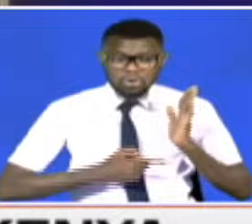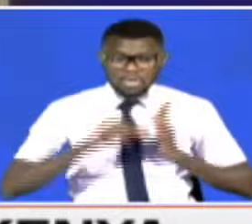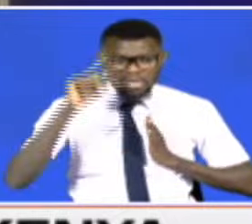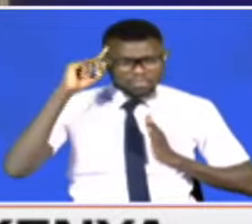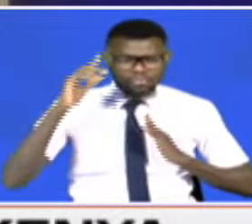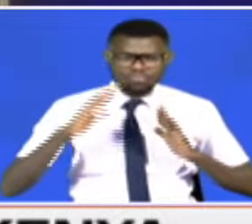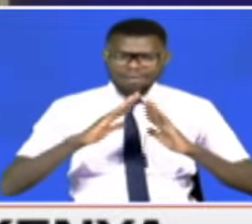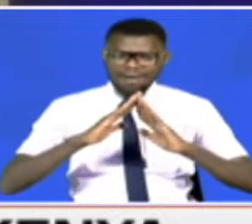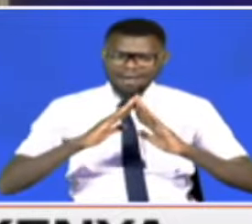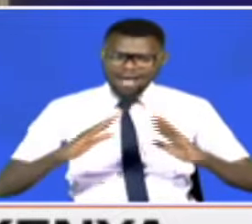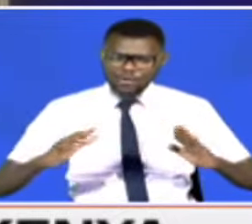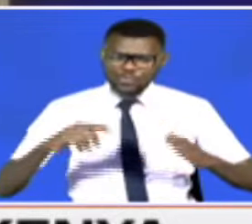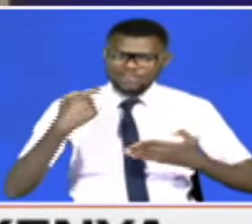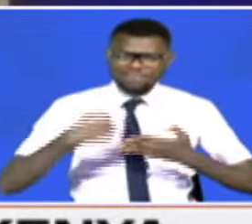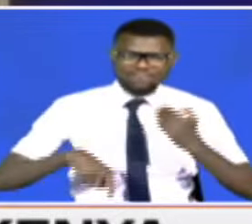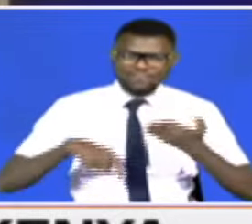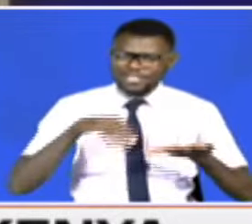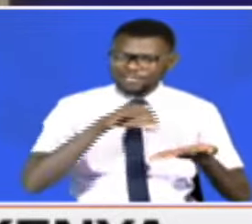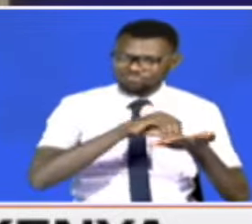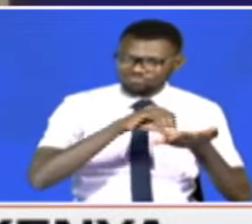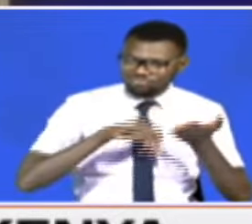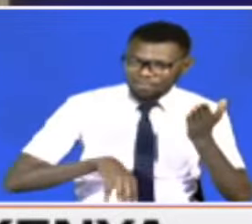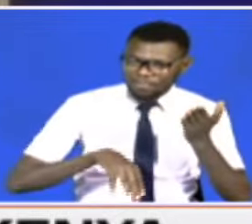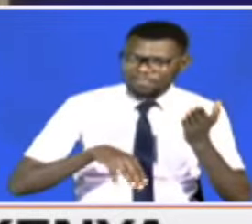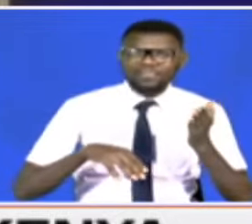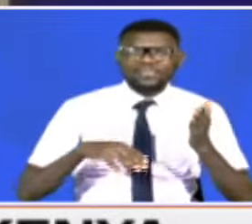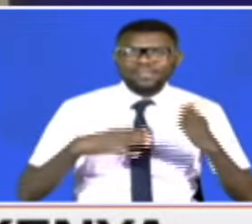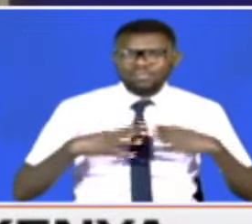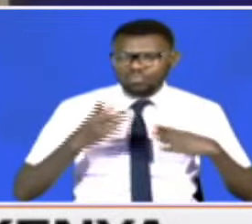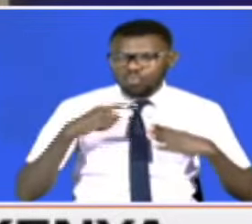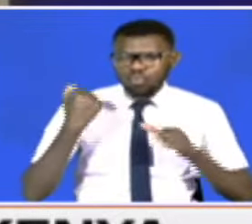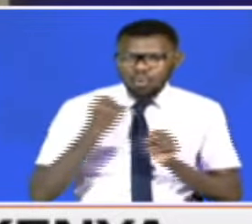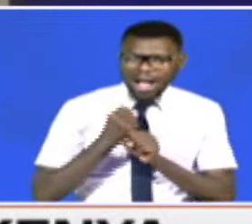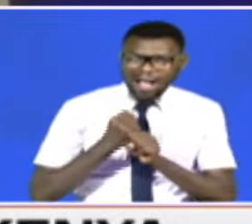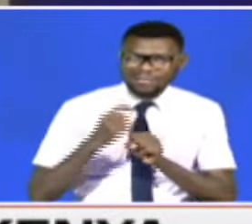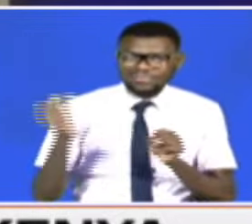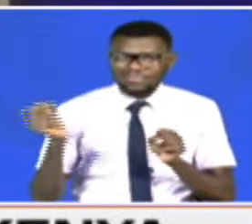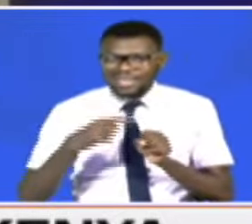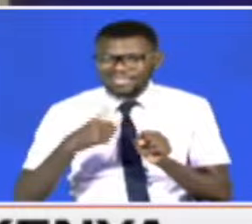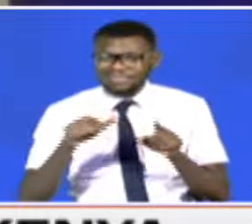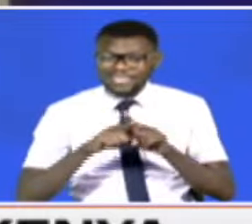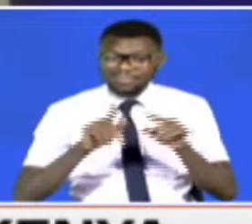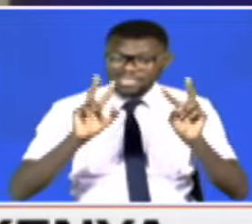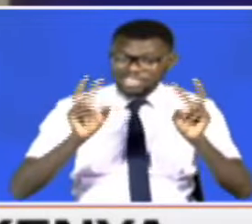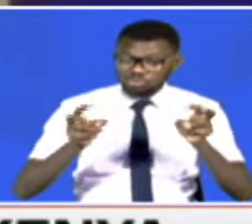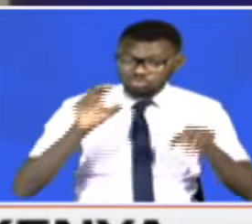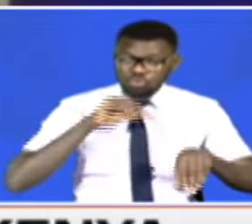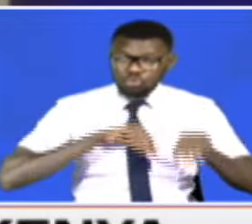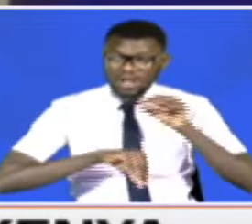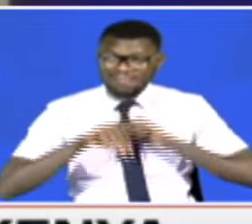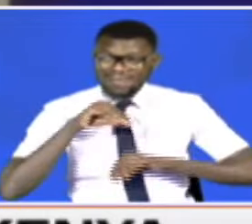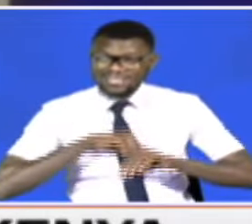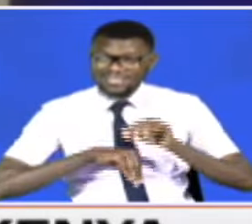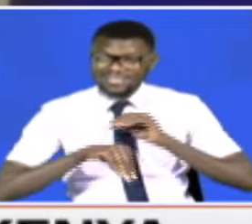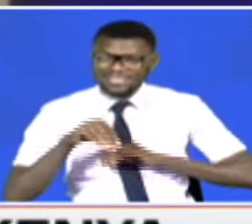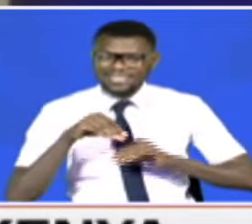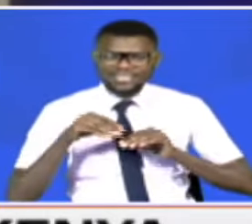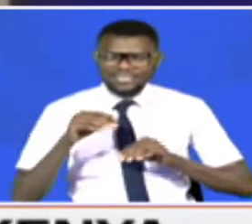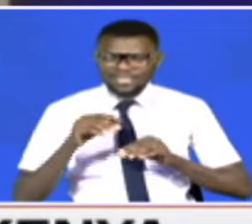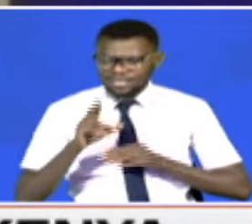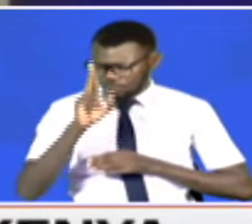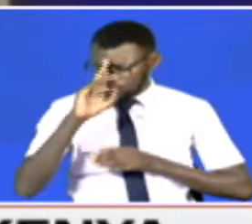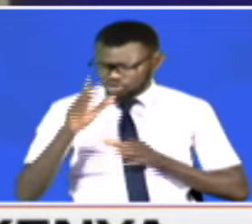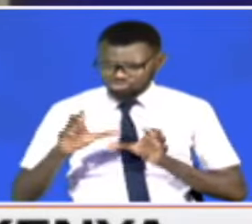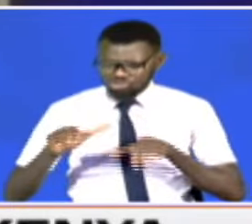housing levy fund for salaried employees. Consequently, on the issue of corruption, the police top the list of those